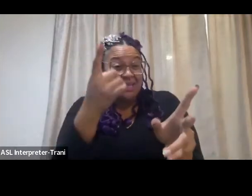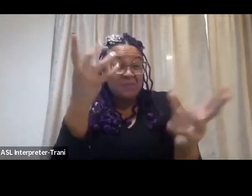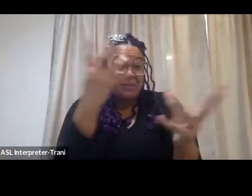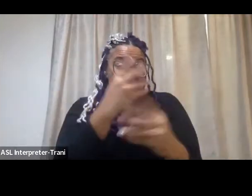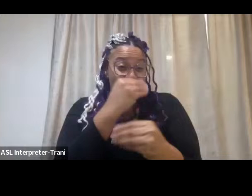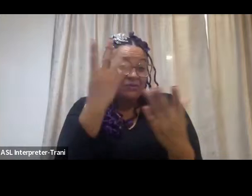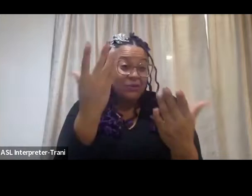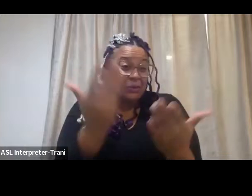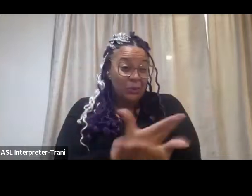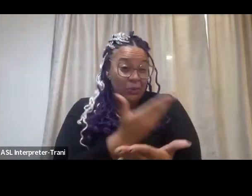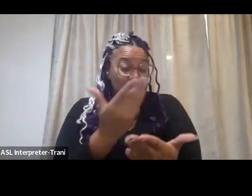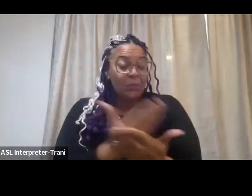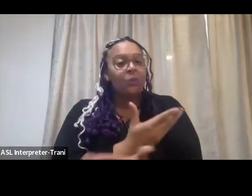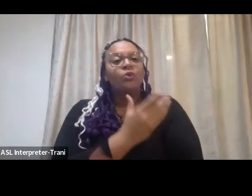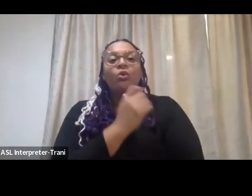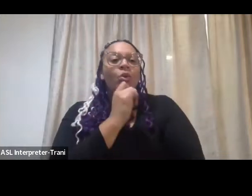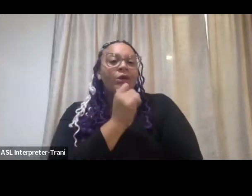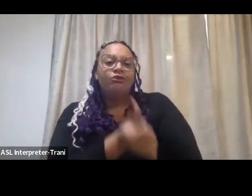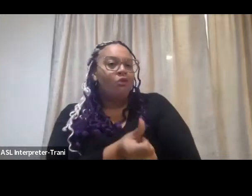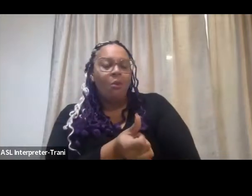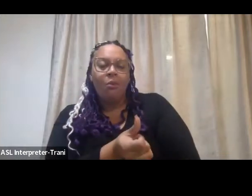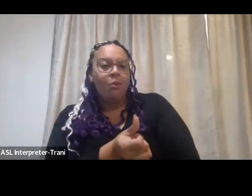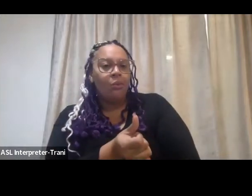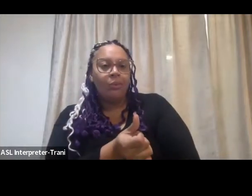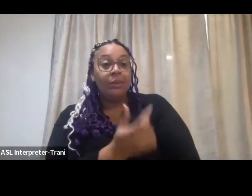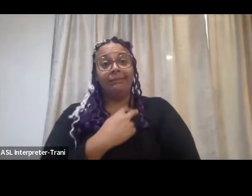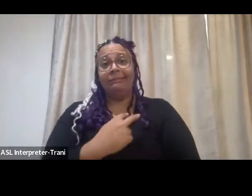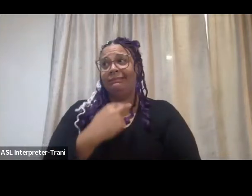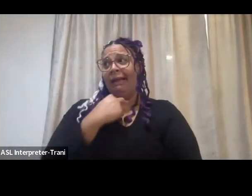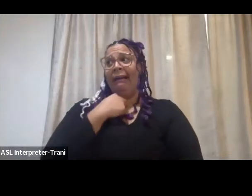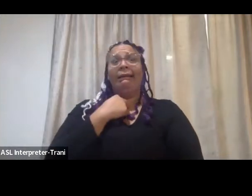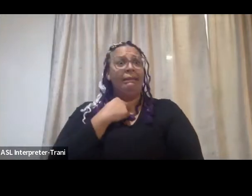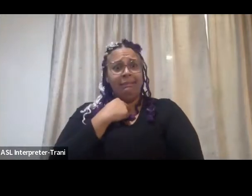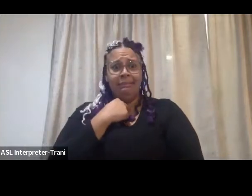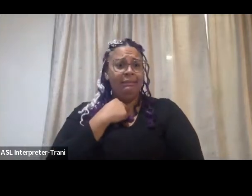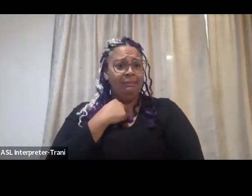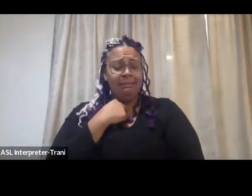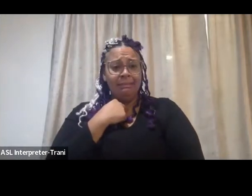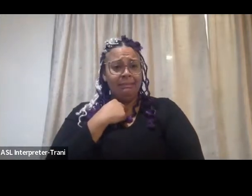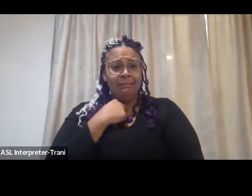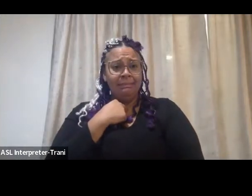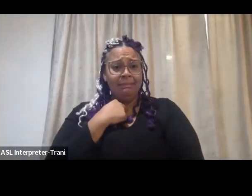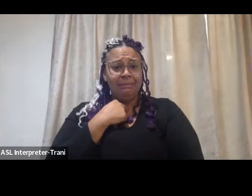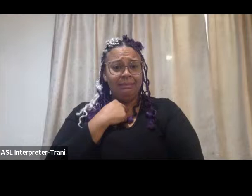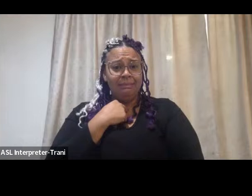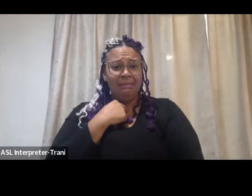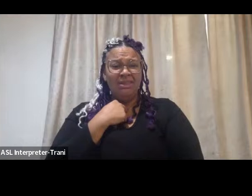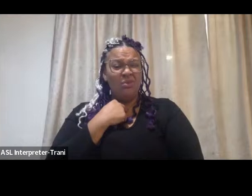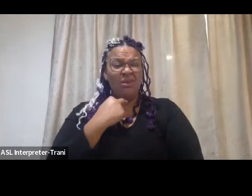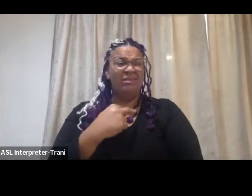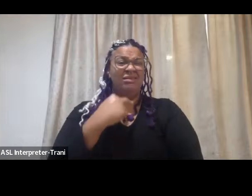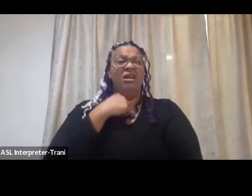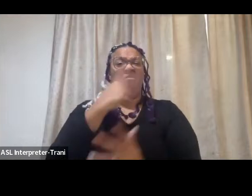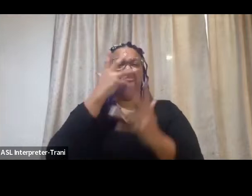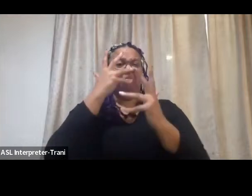new too. So like, don't get stuck in the muck, if you